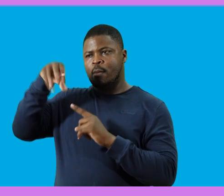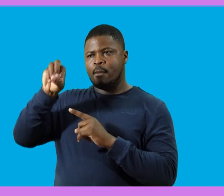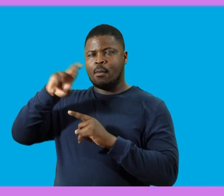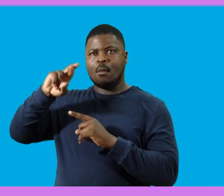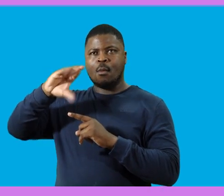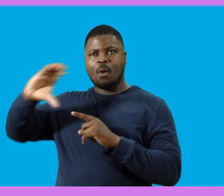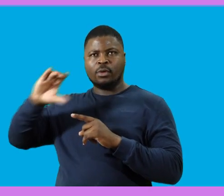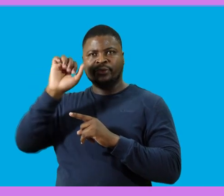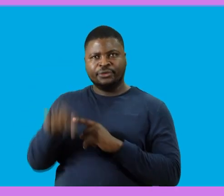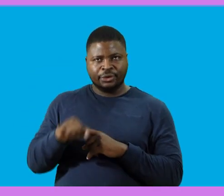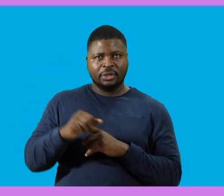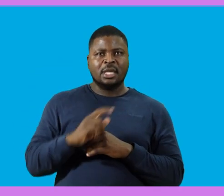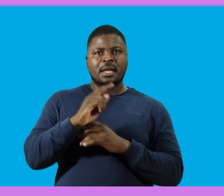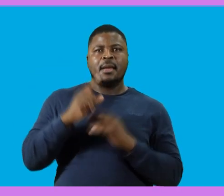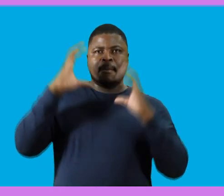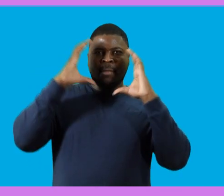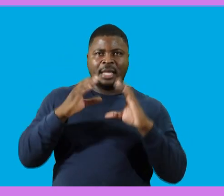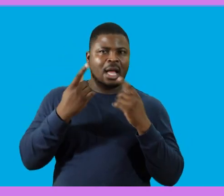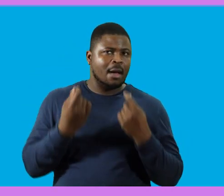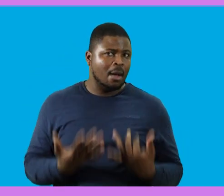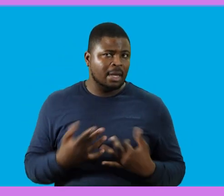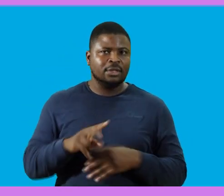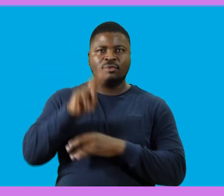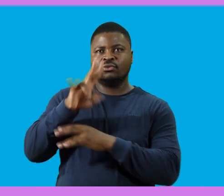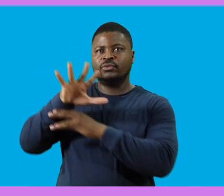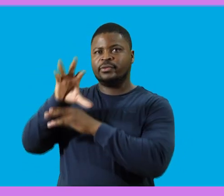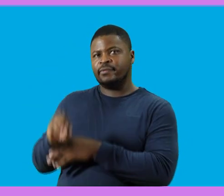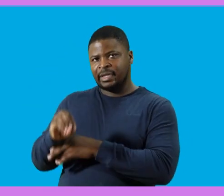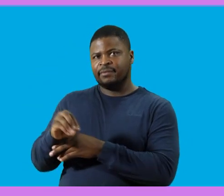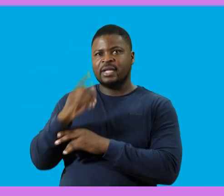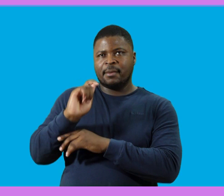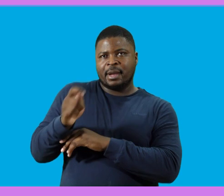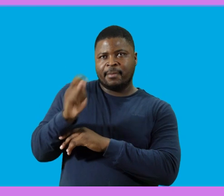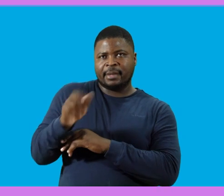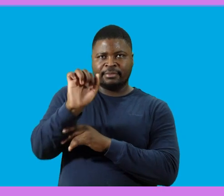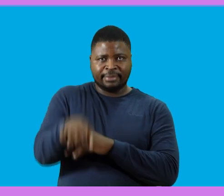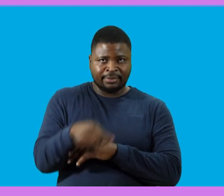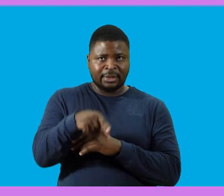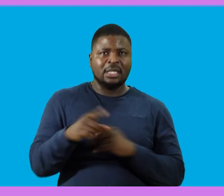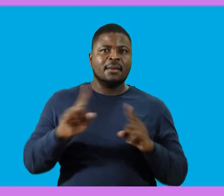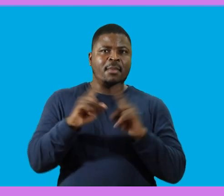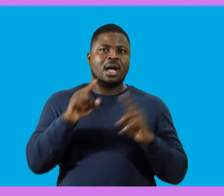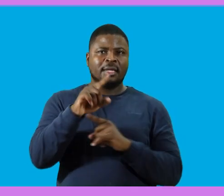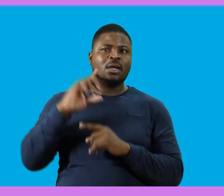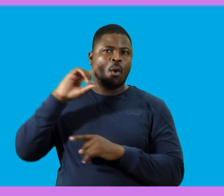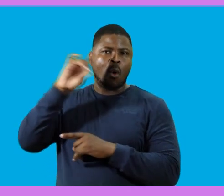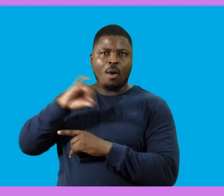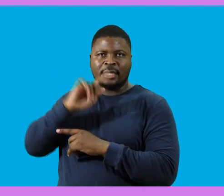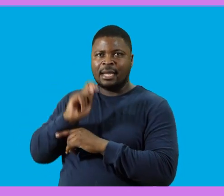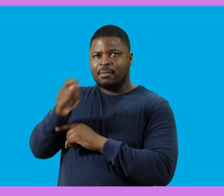to stay at the backpackers hostel for 150 Rand per day, and he